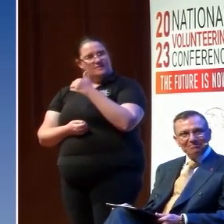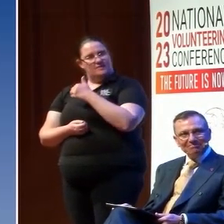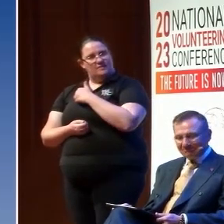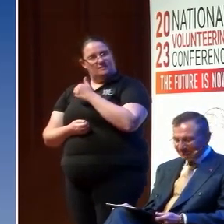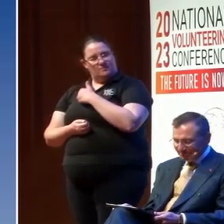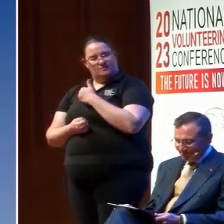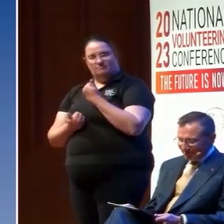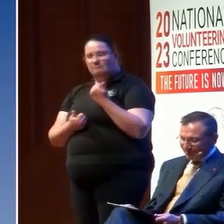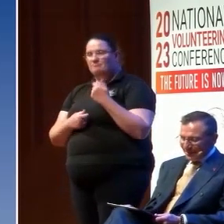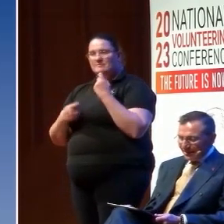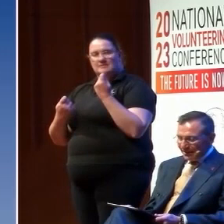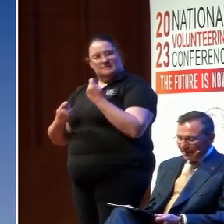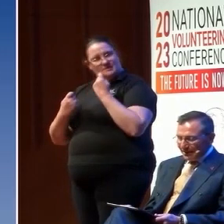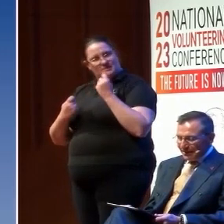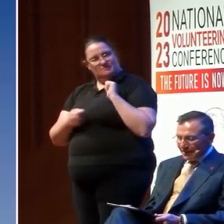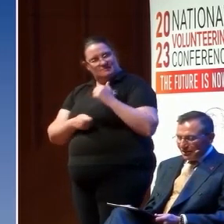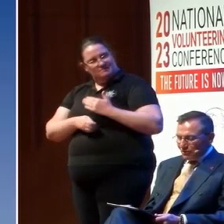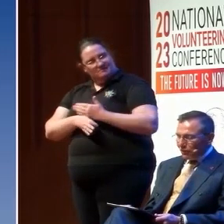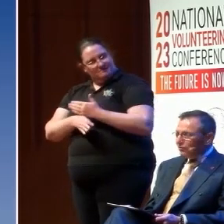yet.